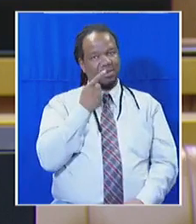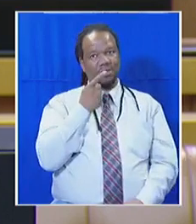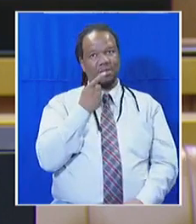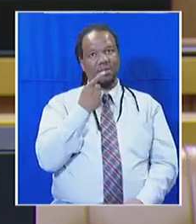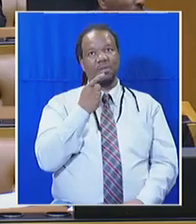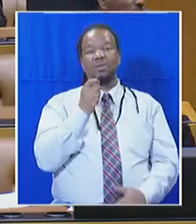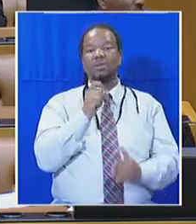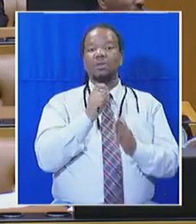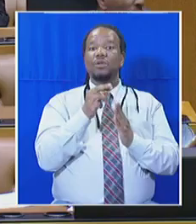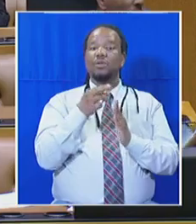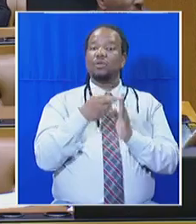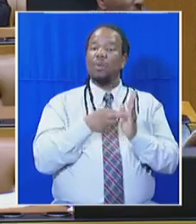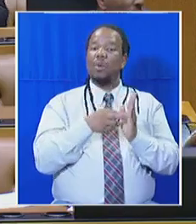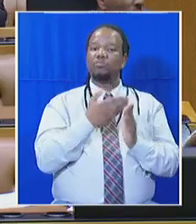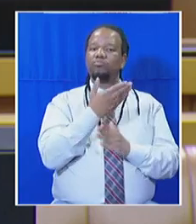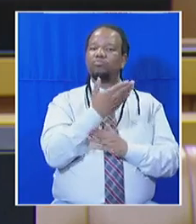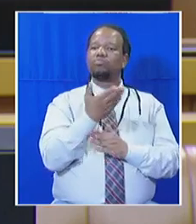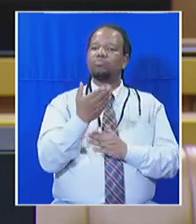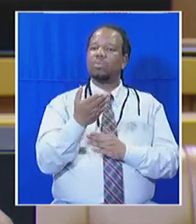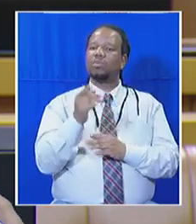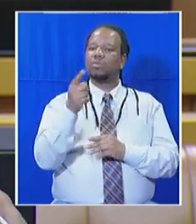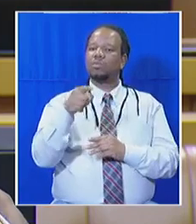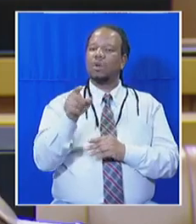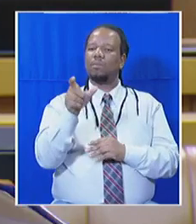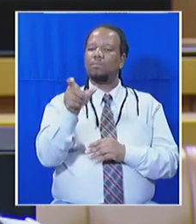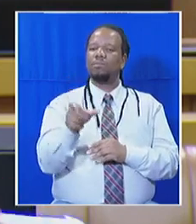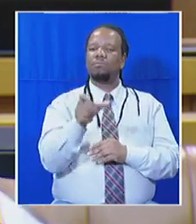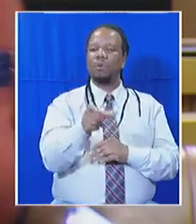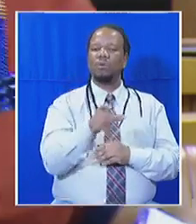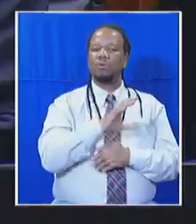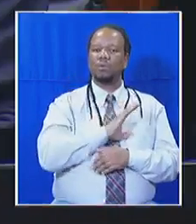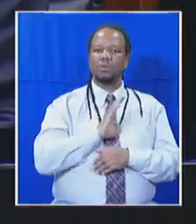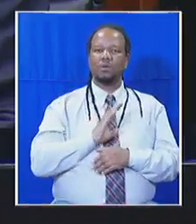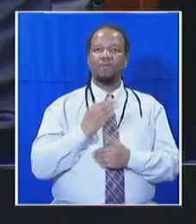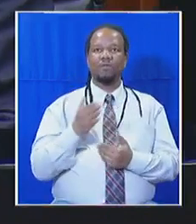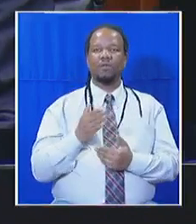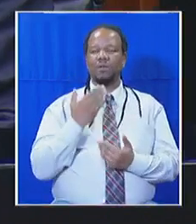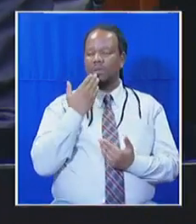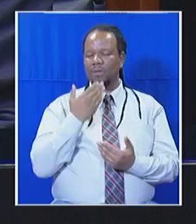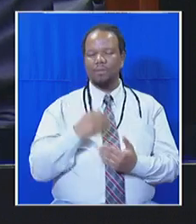long out. It is with the relevant authorities. Thank you, Nyabong.